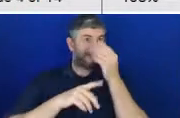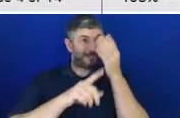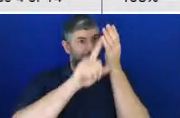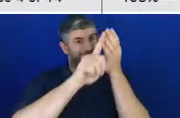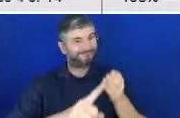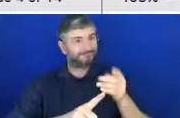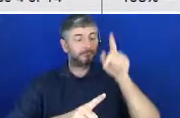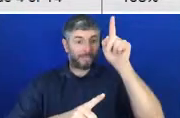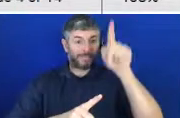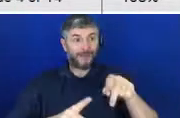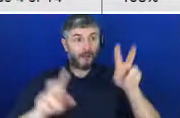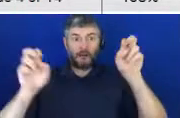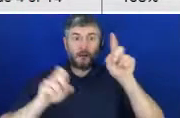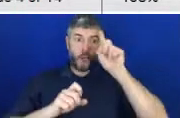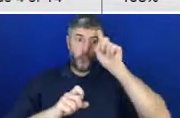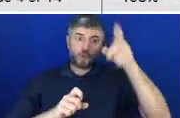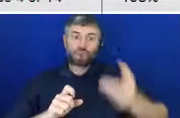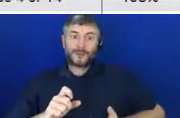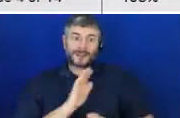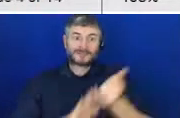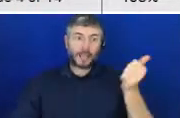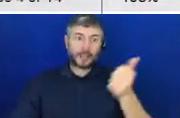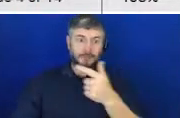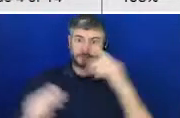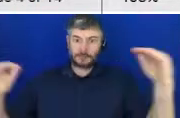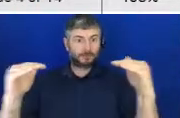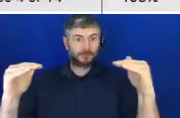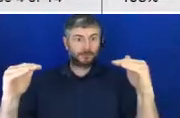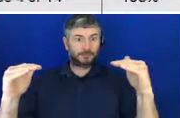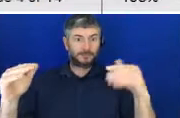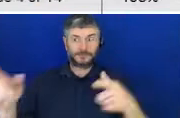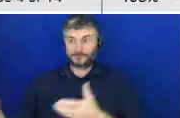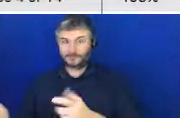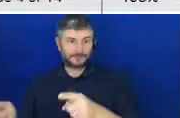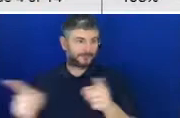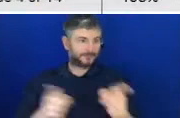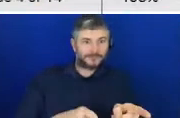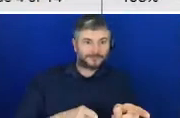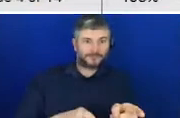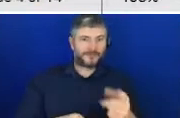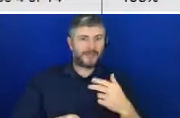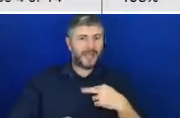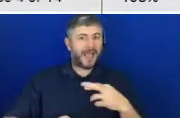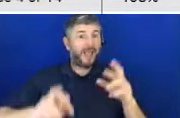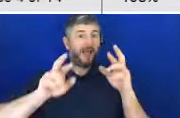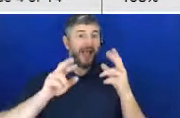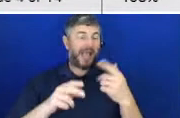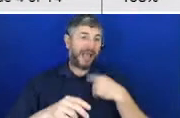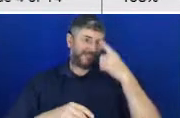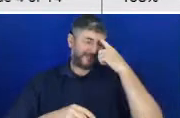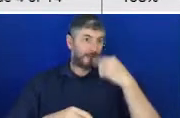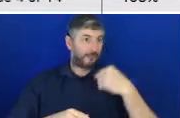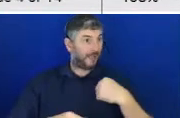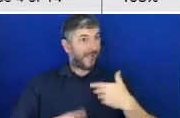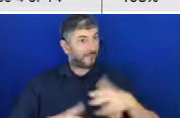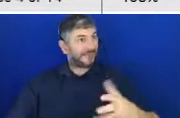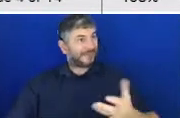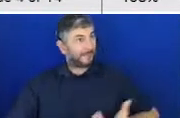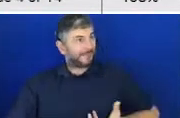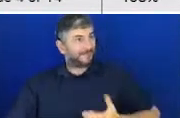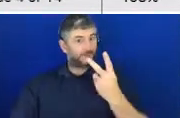as entrepreneurial skills. I would certainly hope that, being in business myself for over 25 years, I actually have